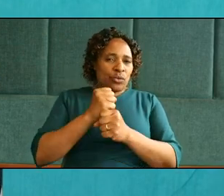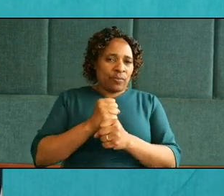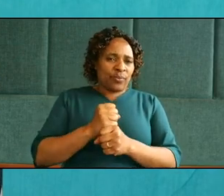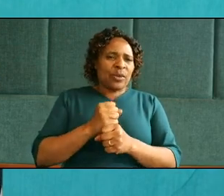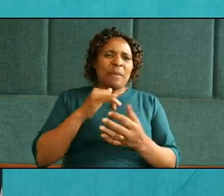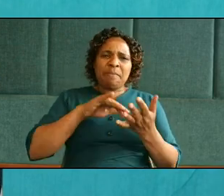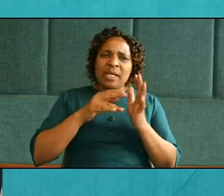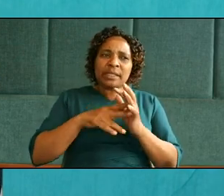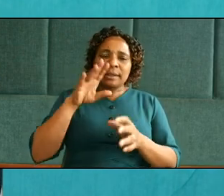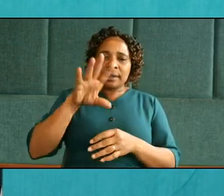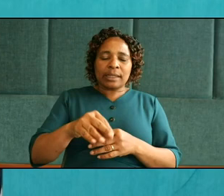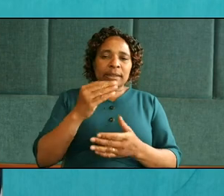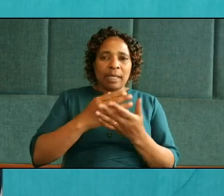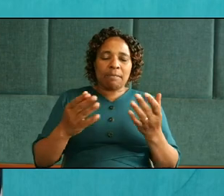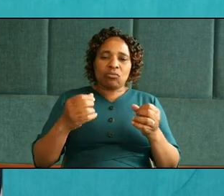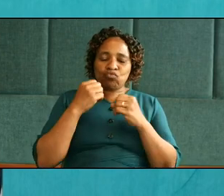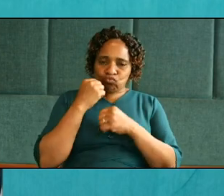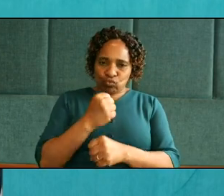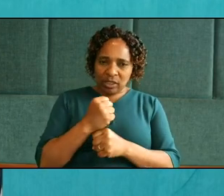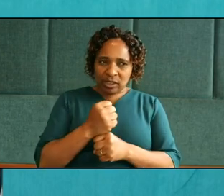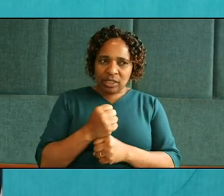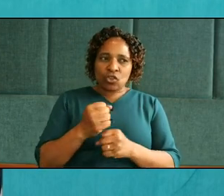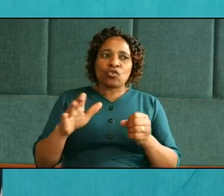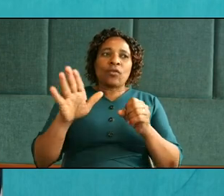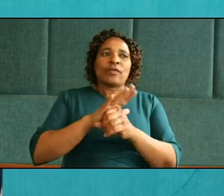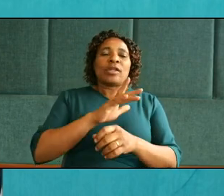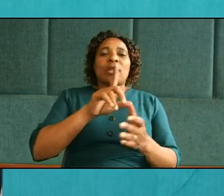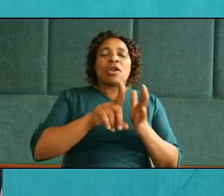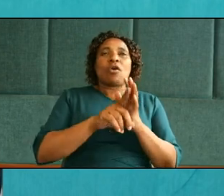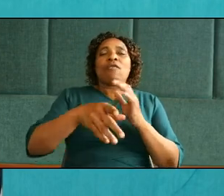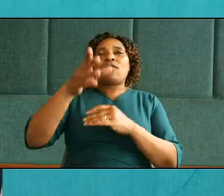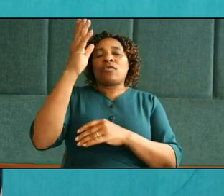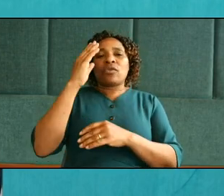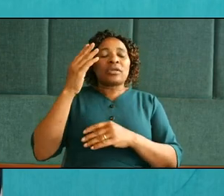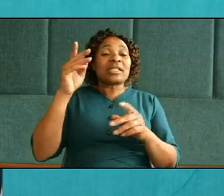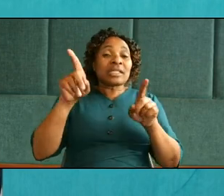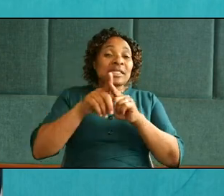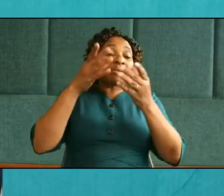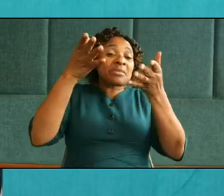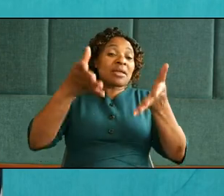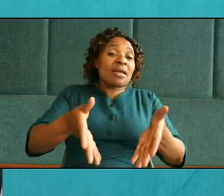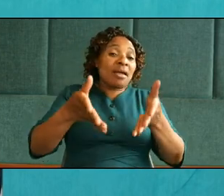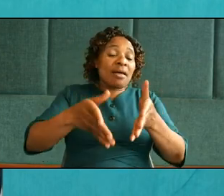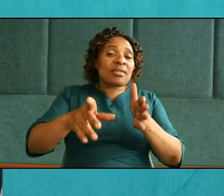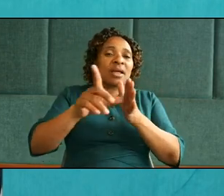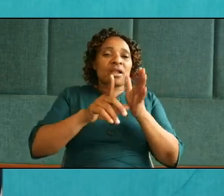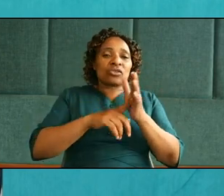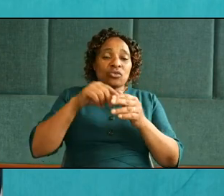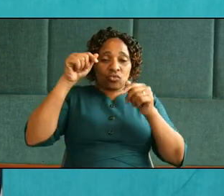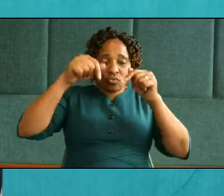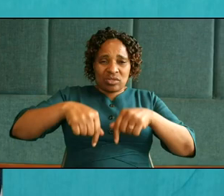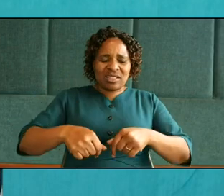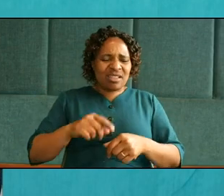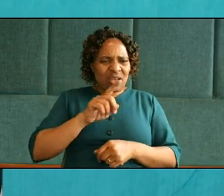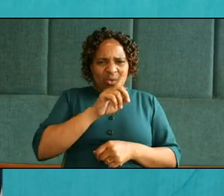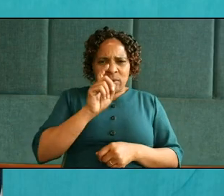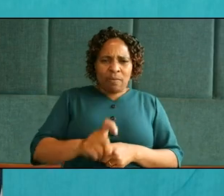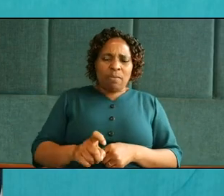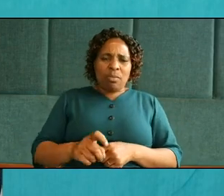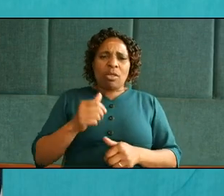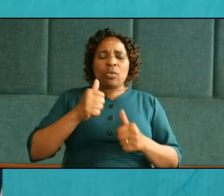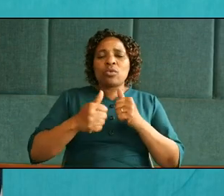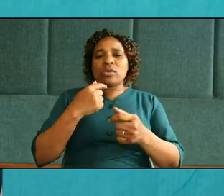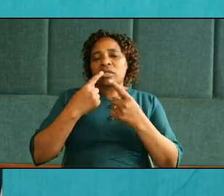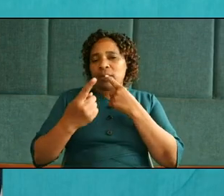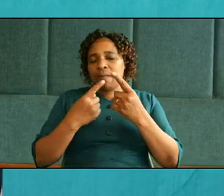some courage to actually fulfill the law of God. And right even here in our lesson for today, there's a question that was